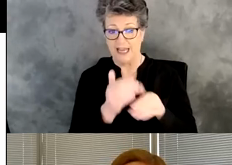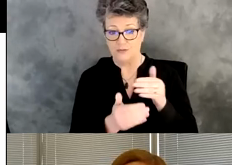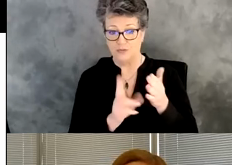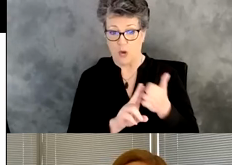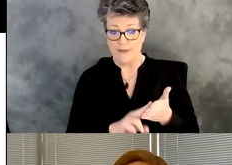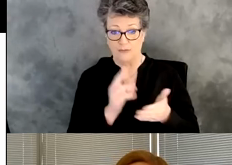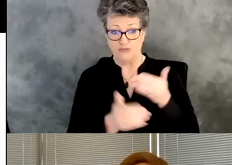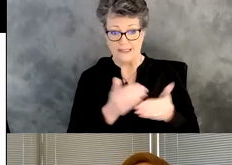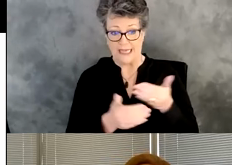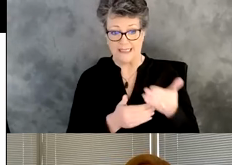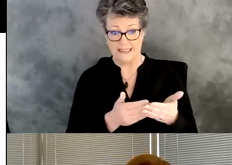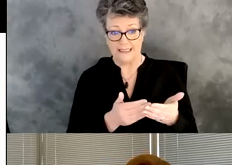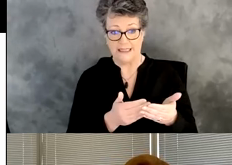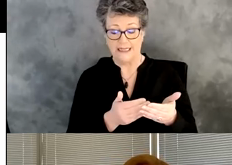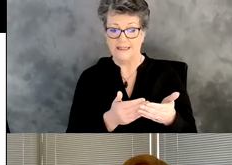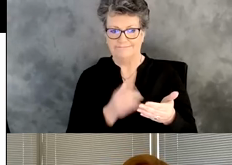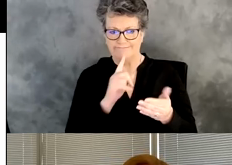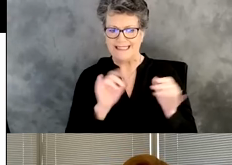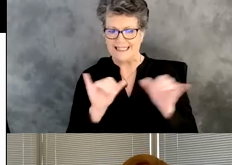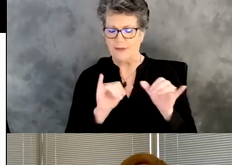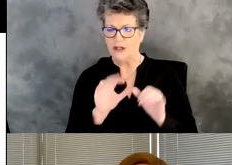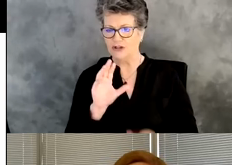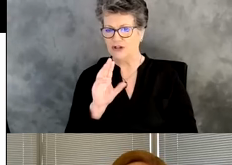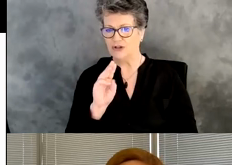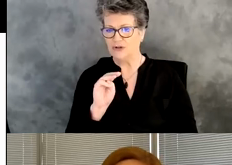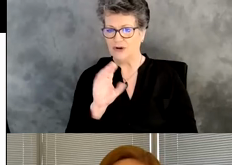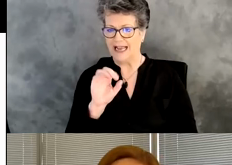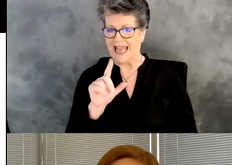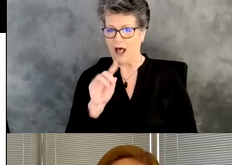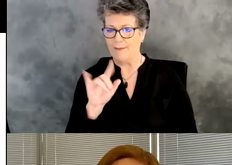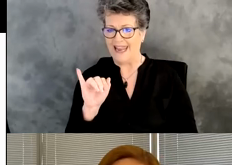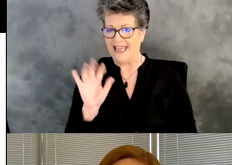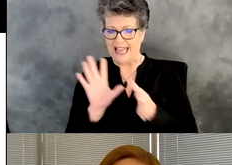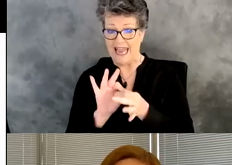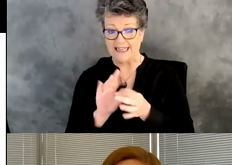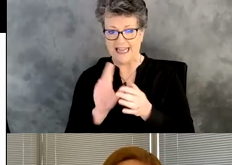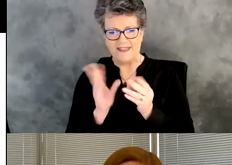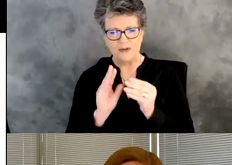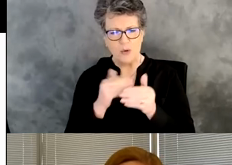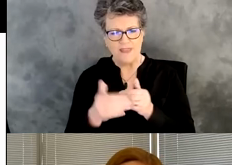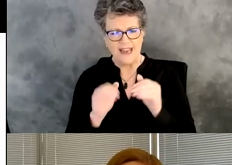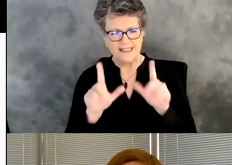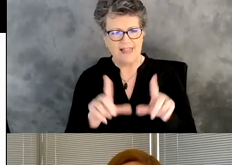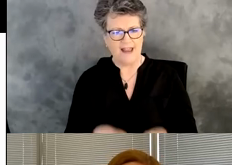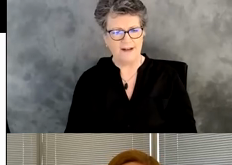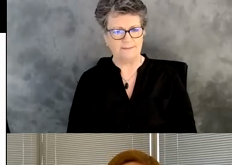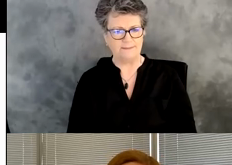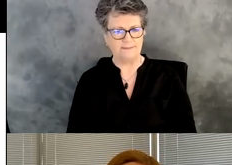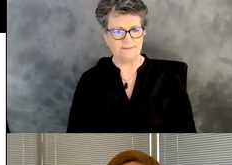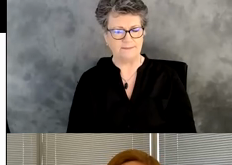is very similar to CalMedi-Connect. And I think there's more on the next slide there.